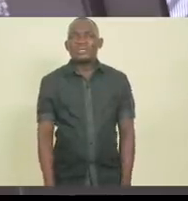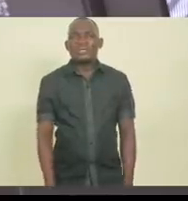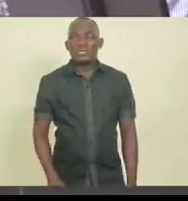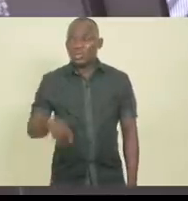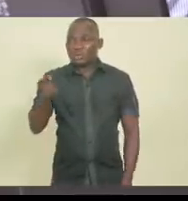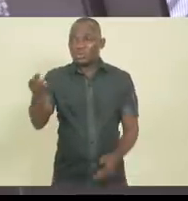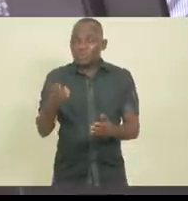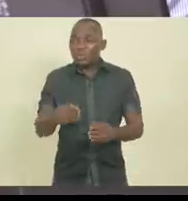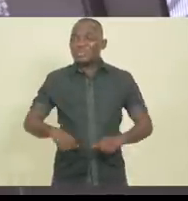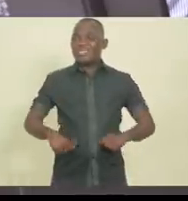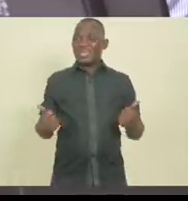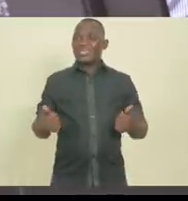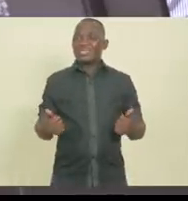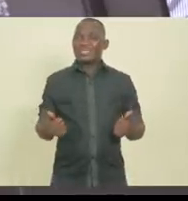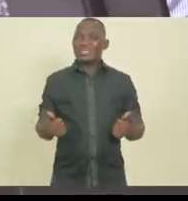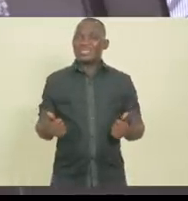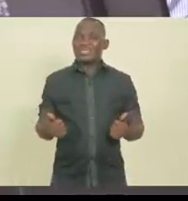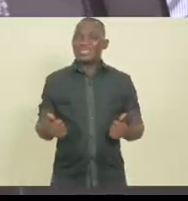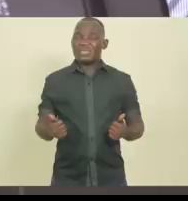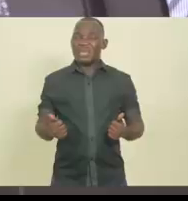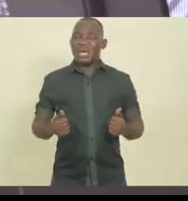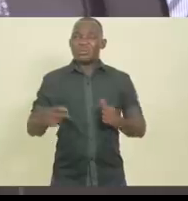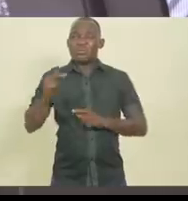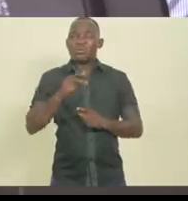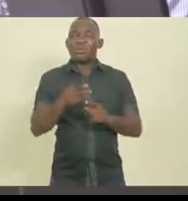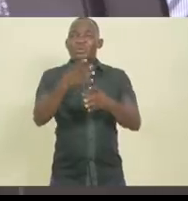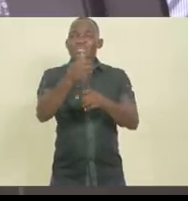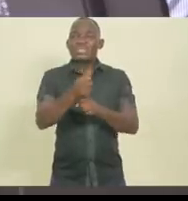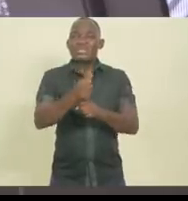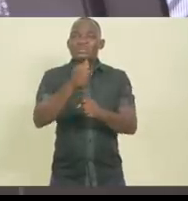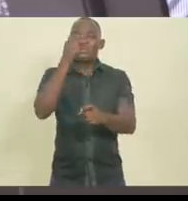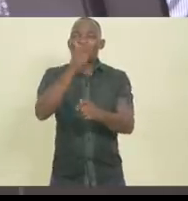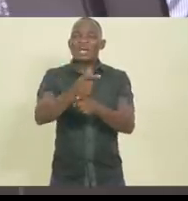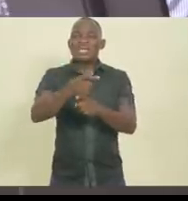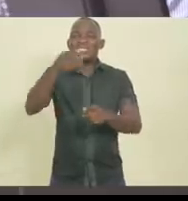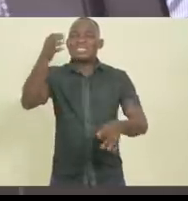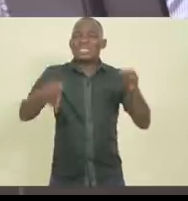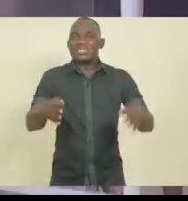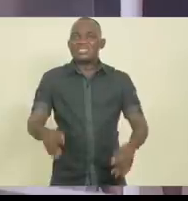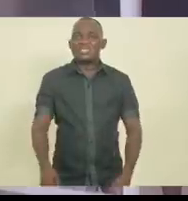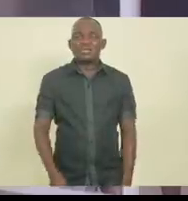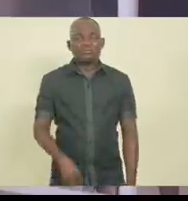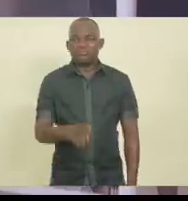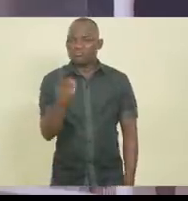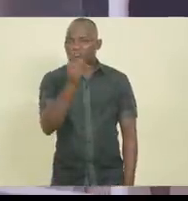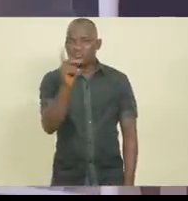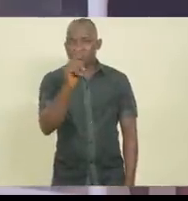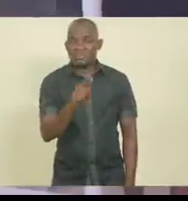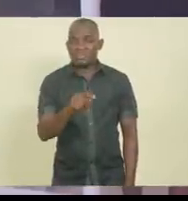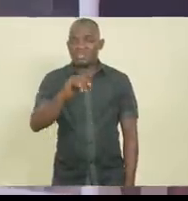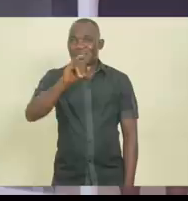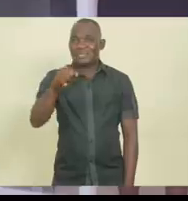Do you want to deny them access to justice? Look here,